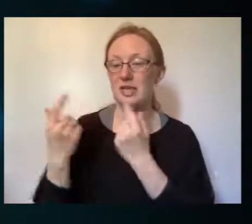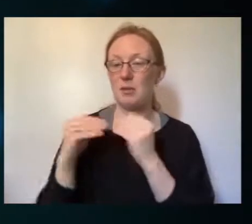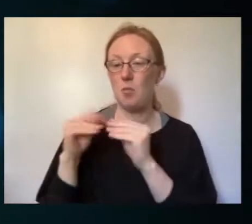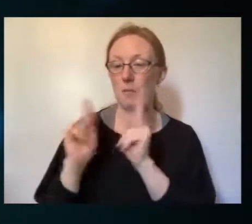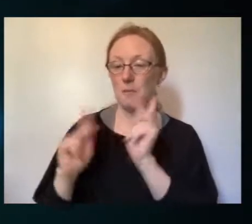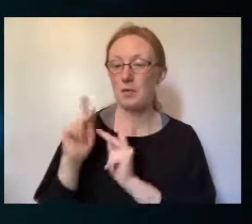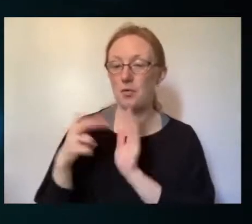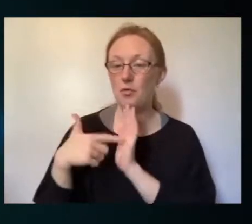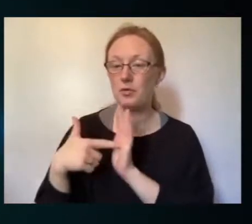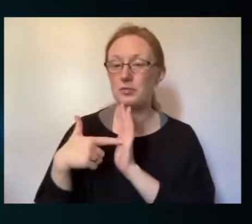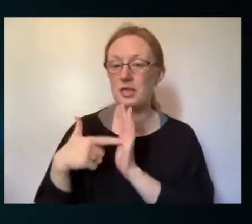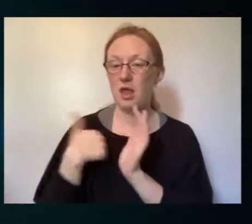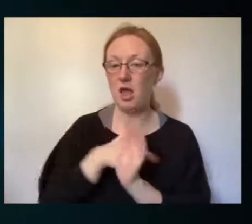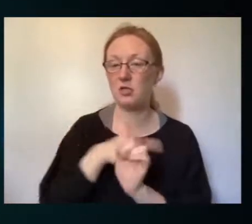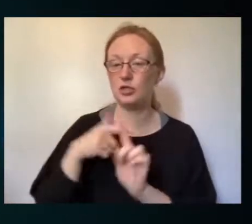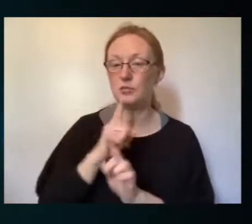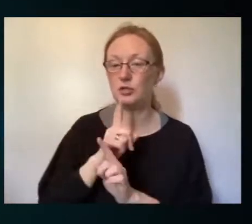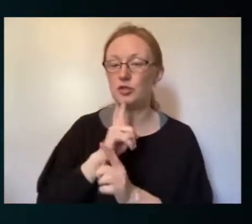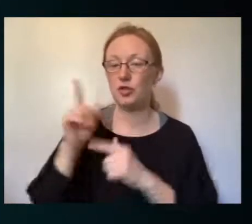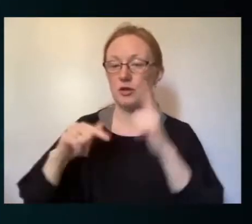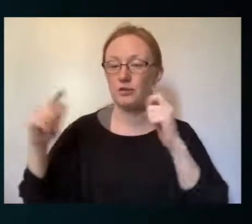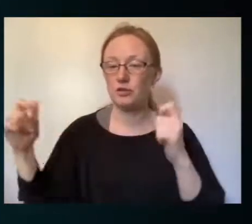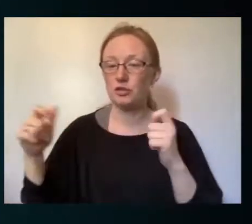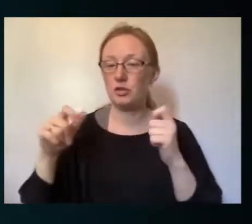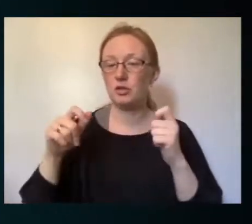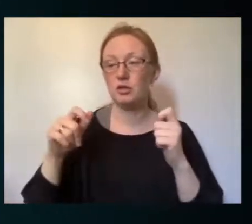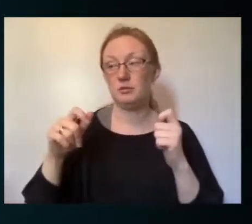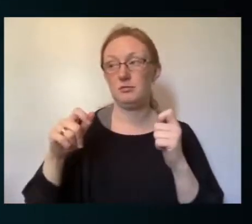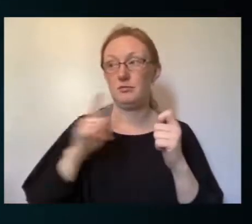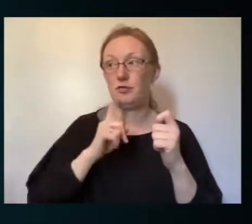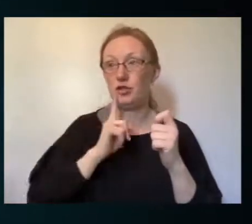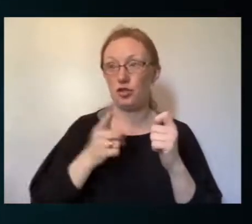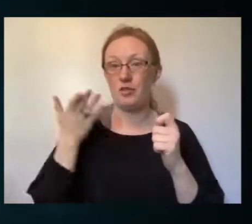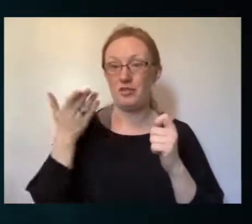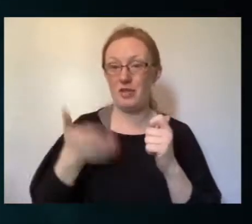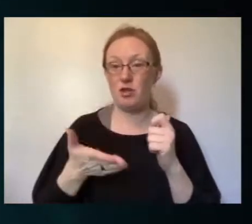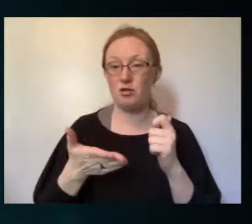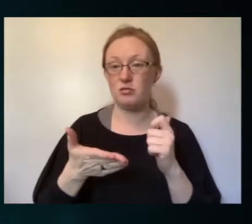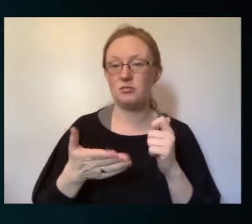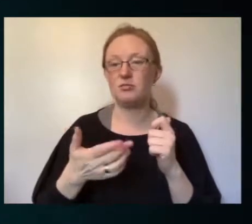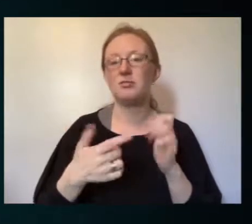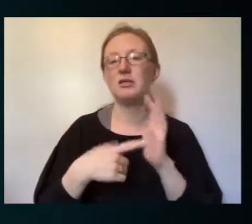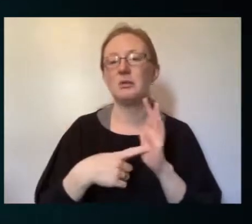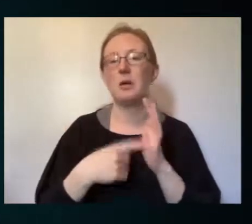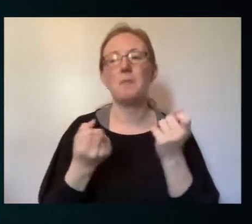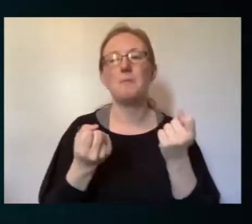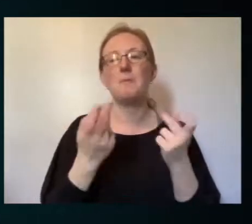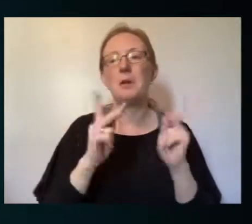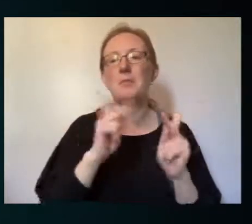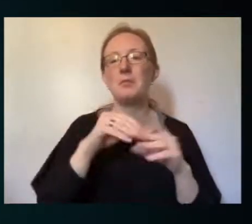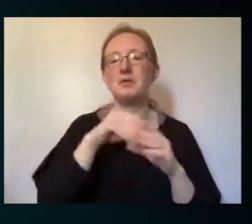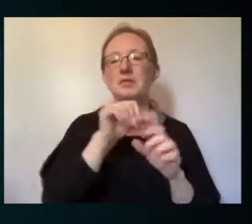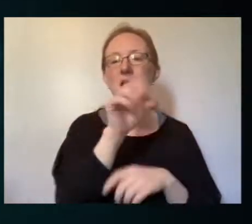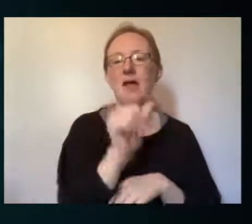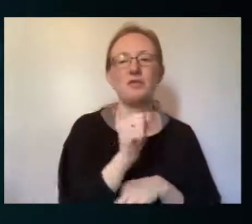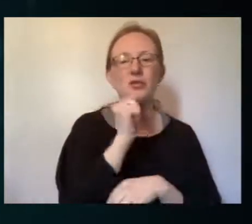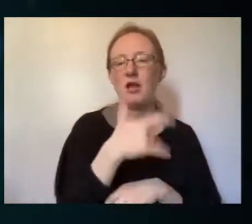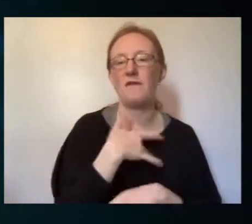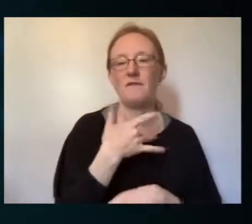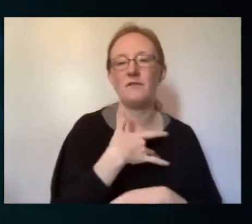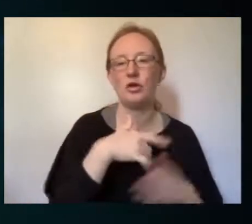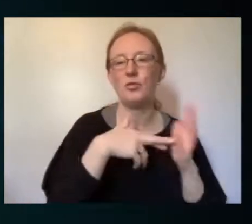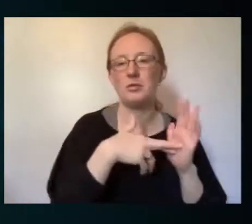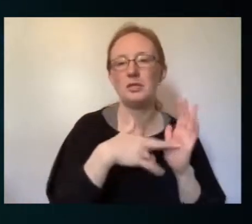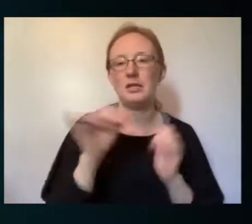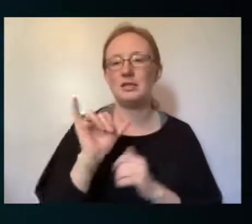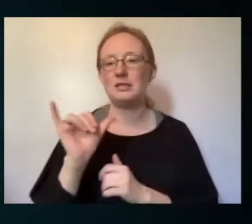people representing us to ensure diversity is well accounted for? For example, I doubt many in Africa would feel as represented as in the